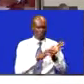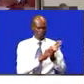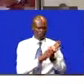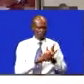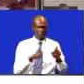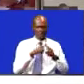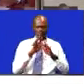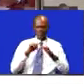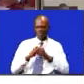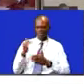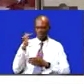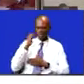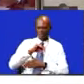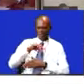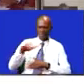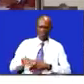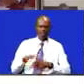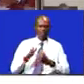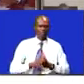ka